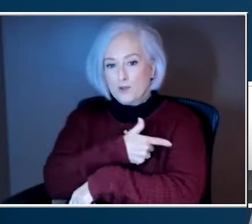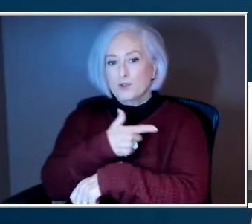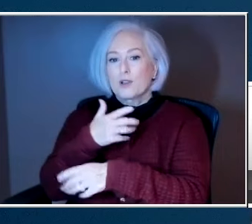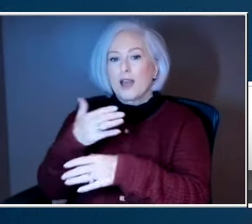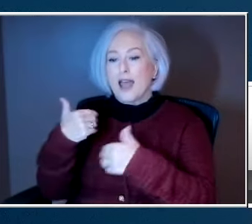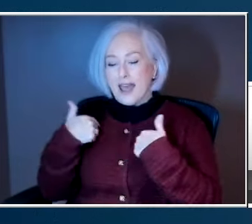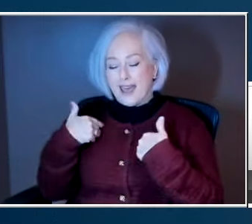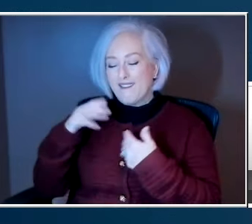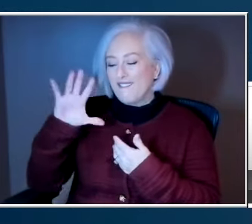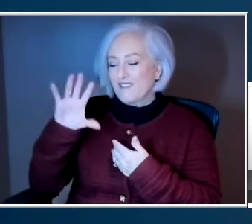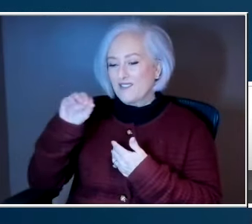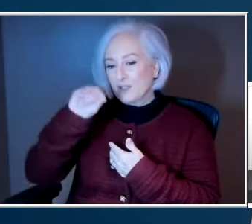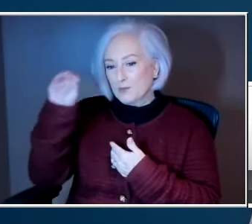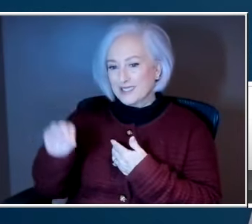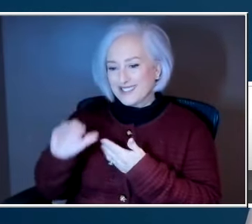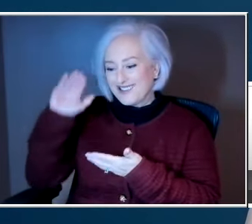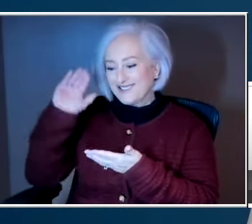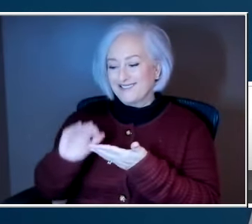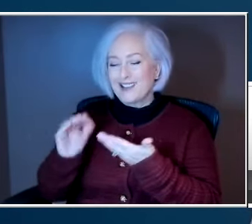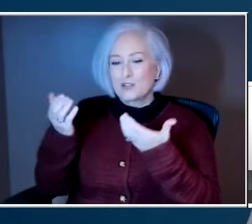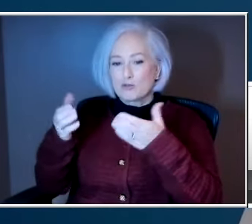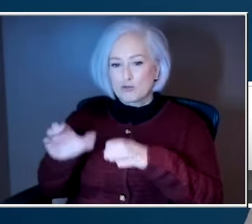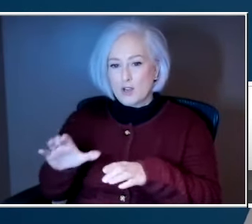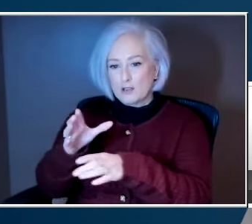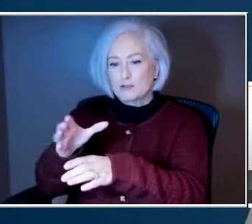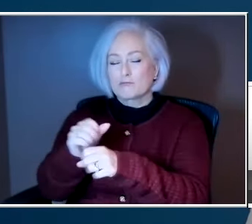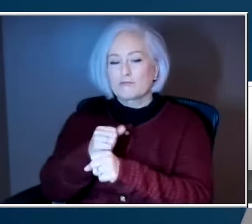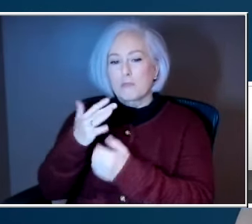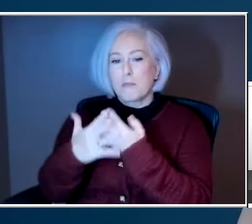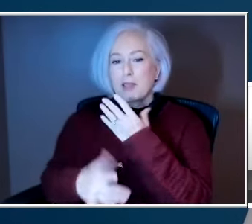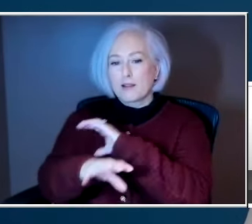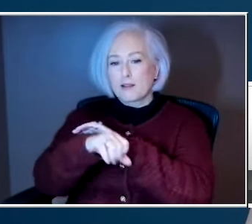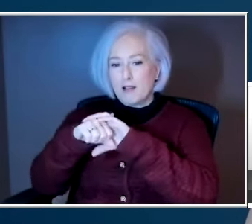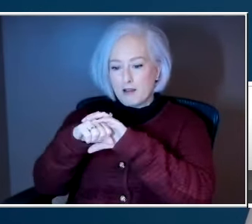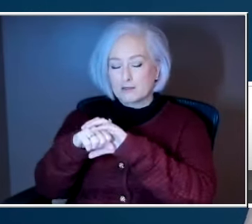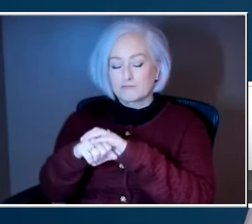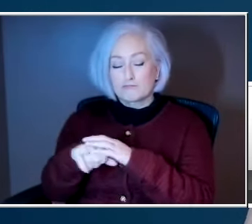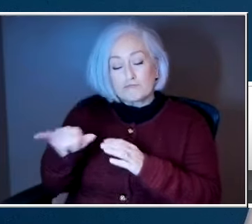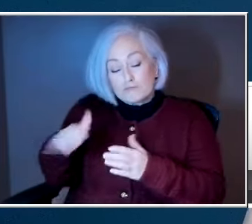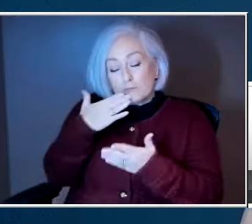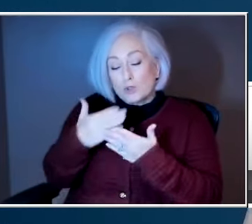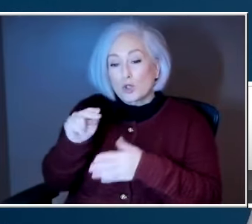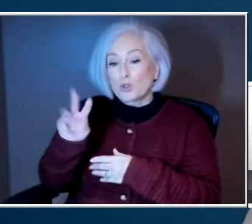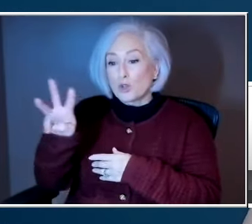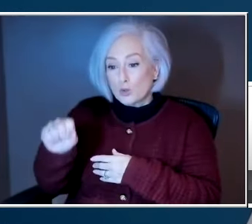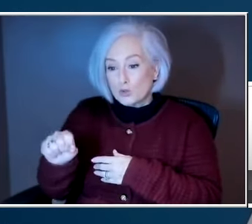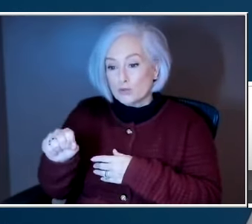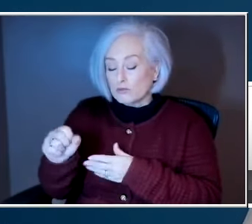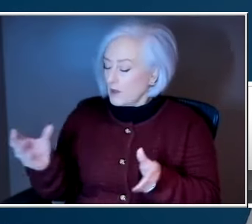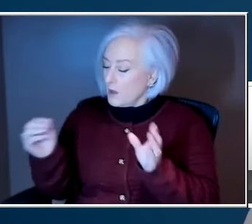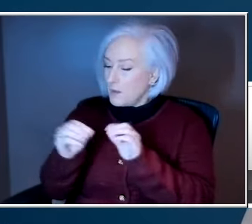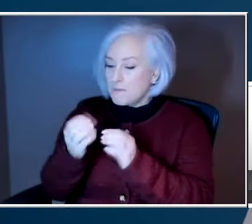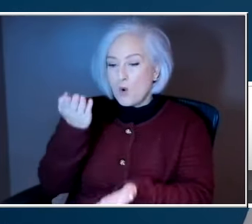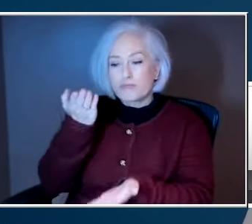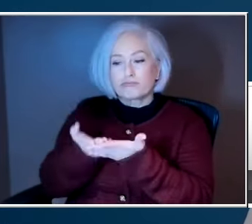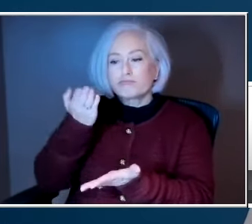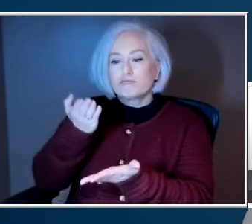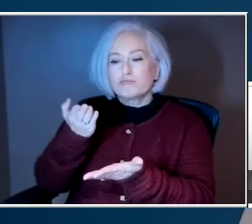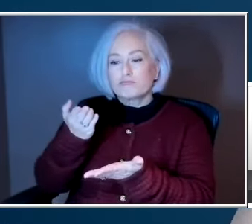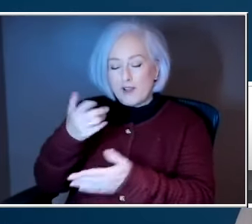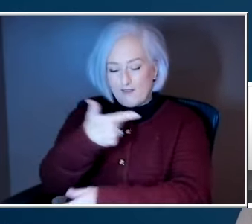of developing blood clots as well. So again, overall, I think that's good news. This is further evidence that these vaccines are safe